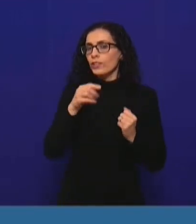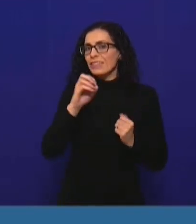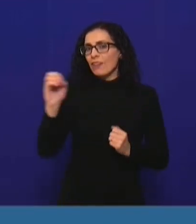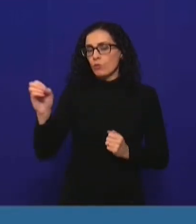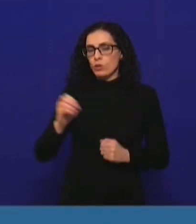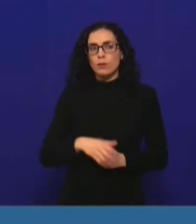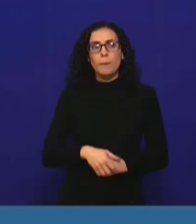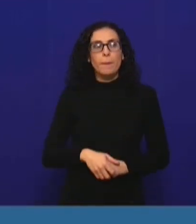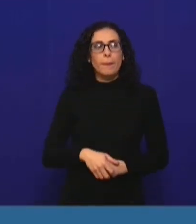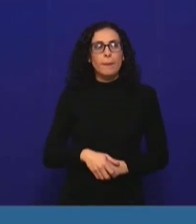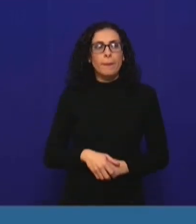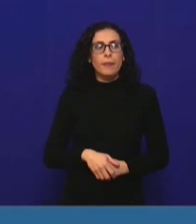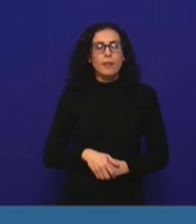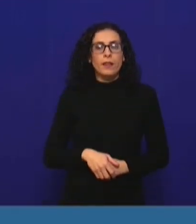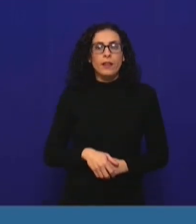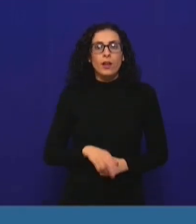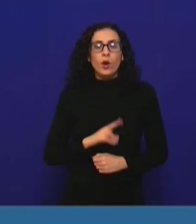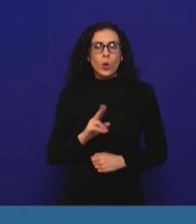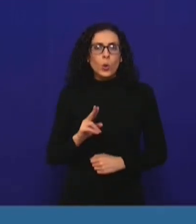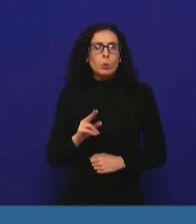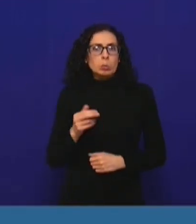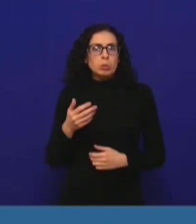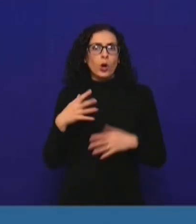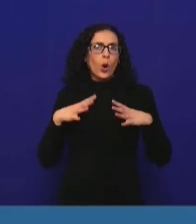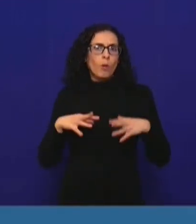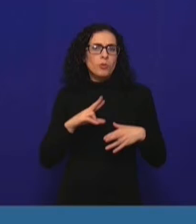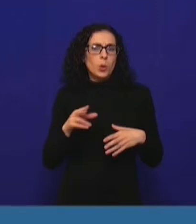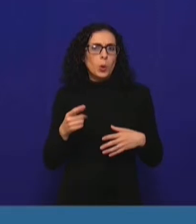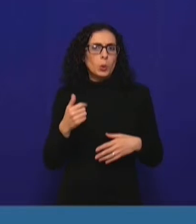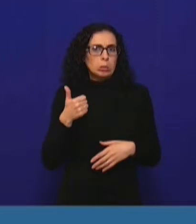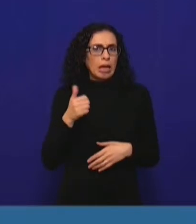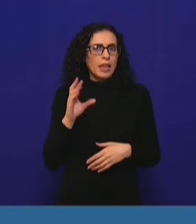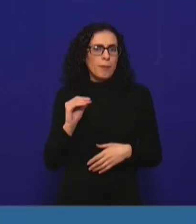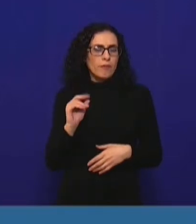komdu ħafna u anka huwa accurate ukoll.